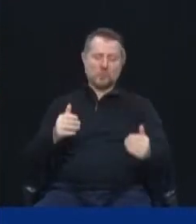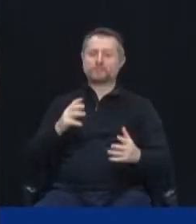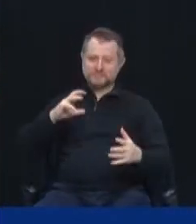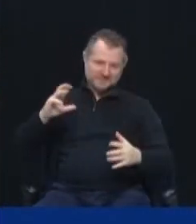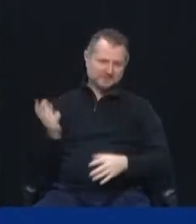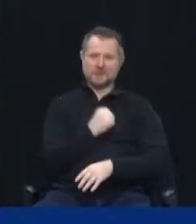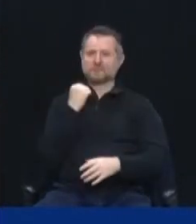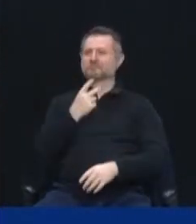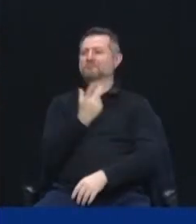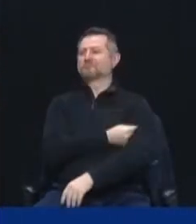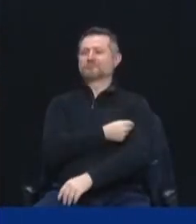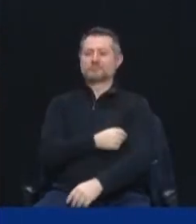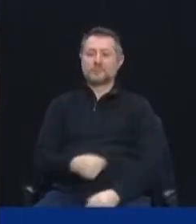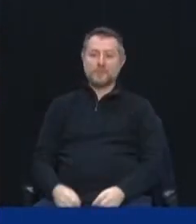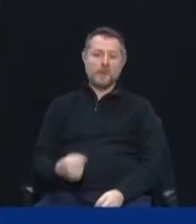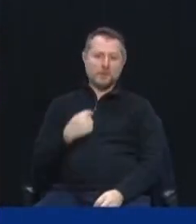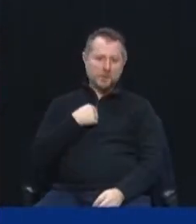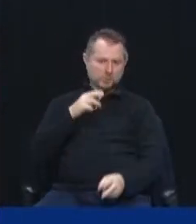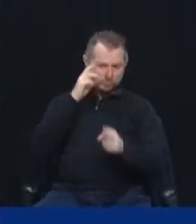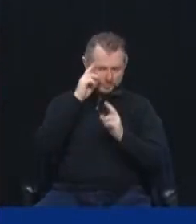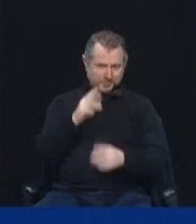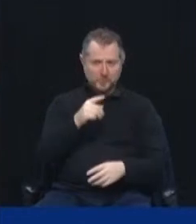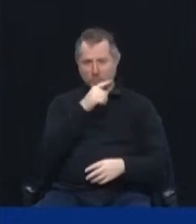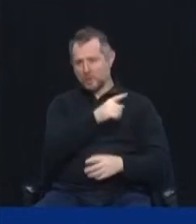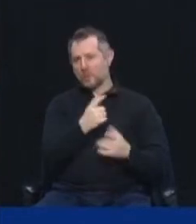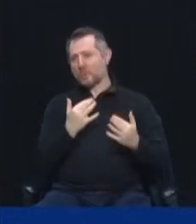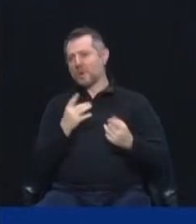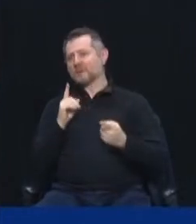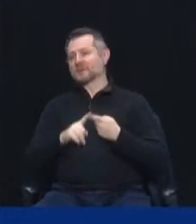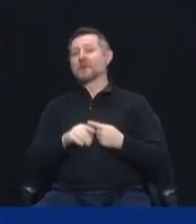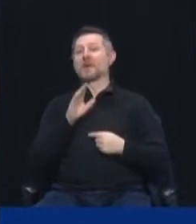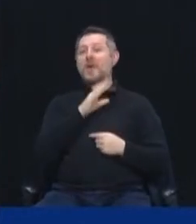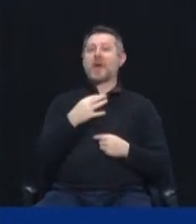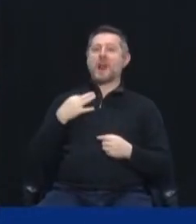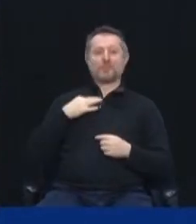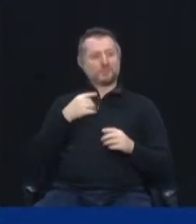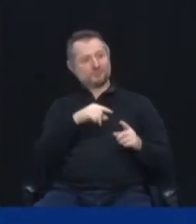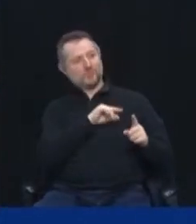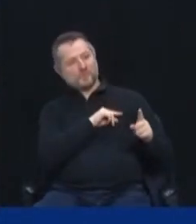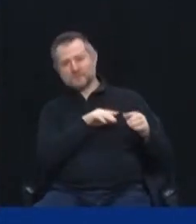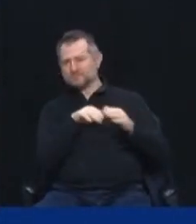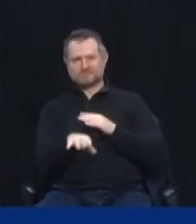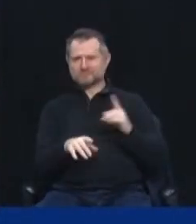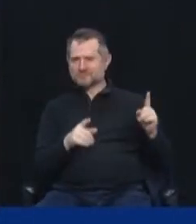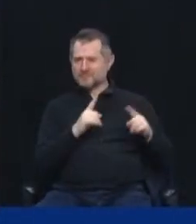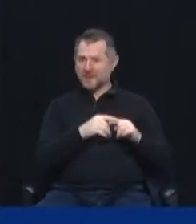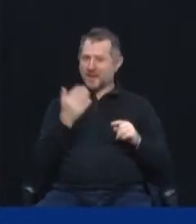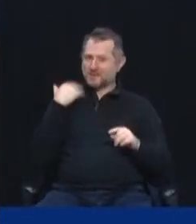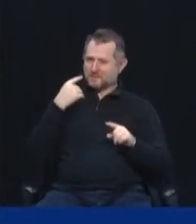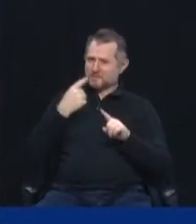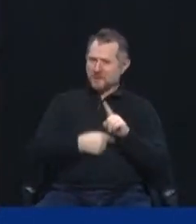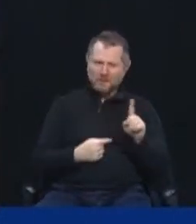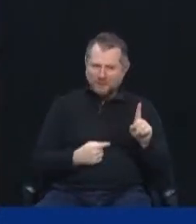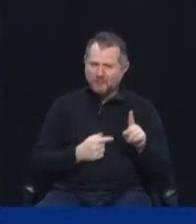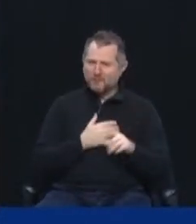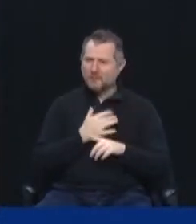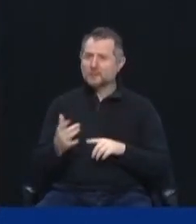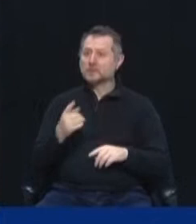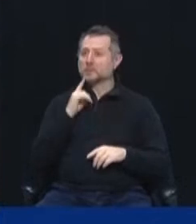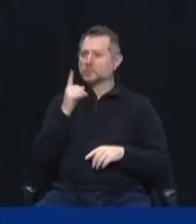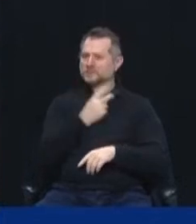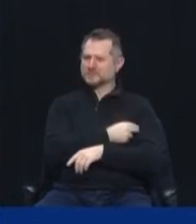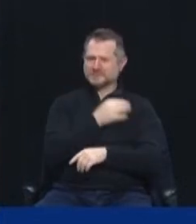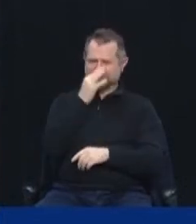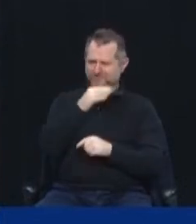were technically eligible to get the vaccine before getting it last month just down the street at Mount